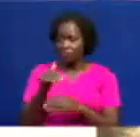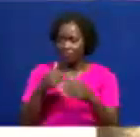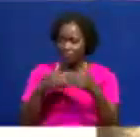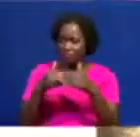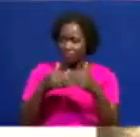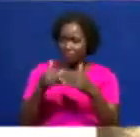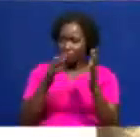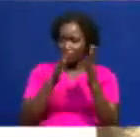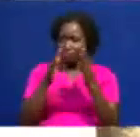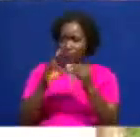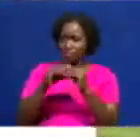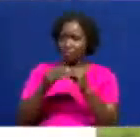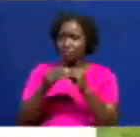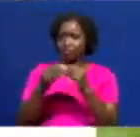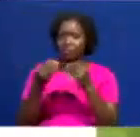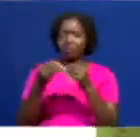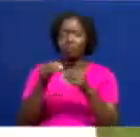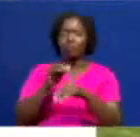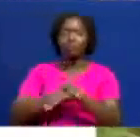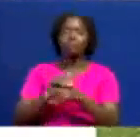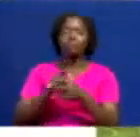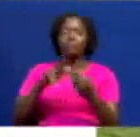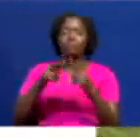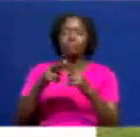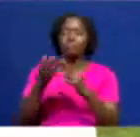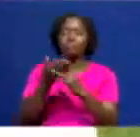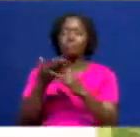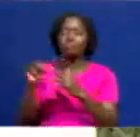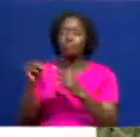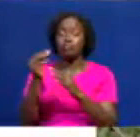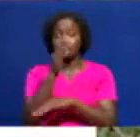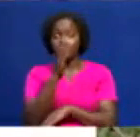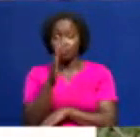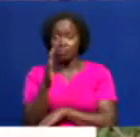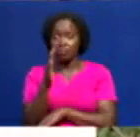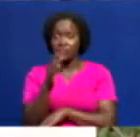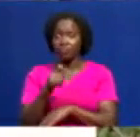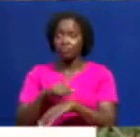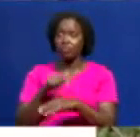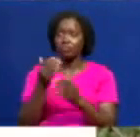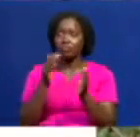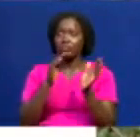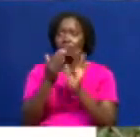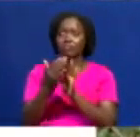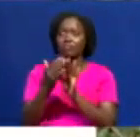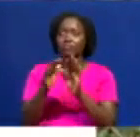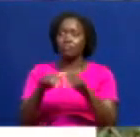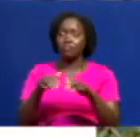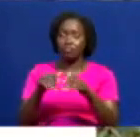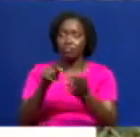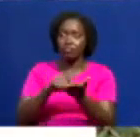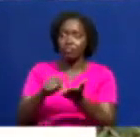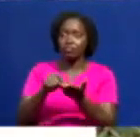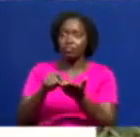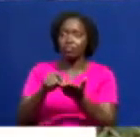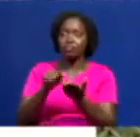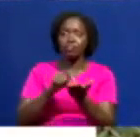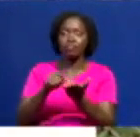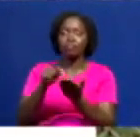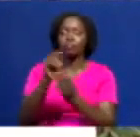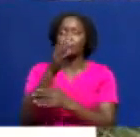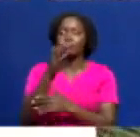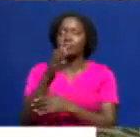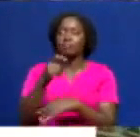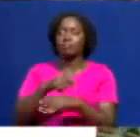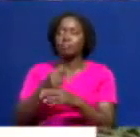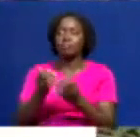forest has led to creation of a symbiotic relationship between them and trees? And while they are planting their crops, we plant our trees.